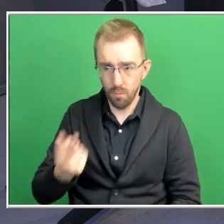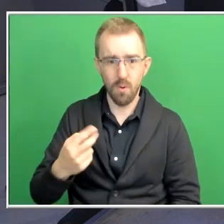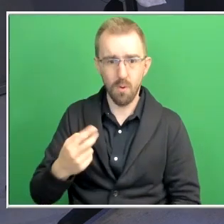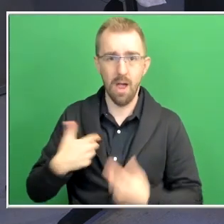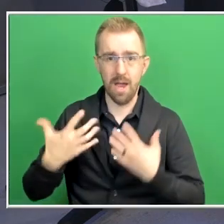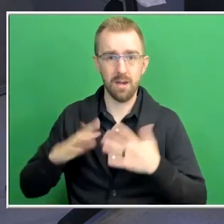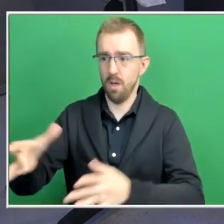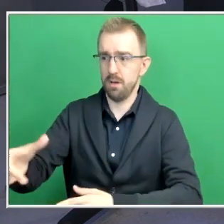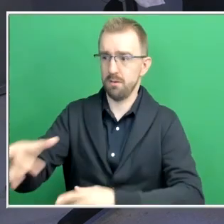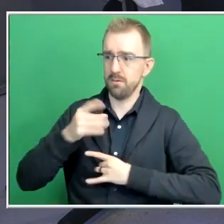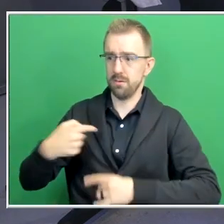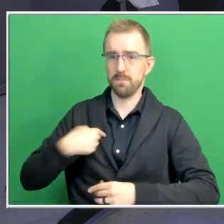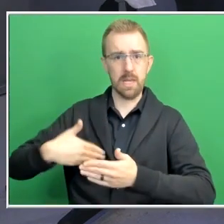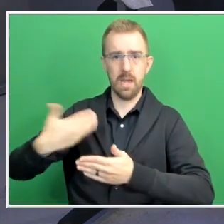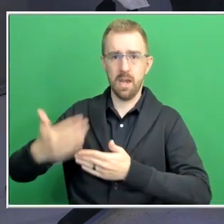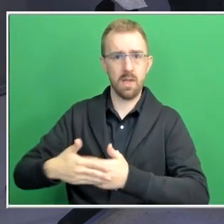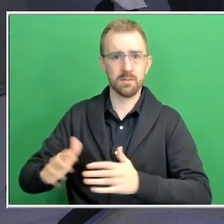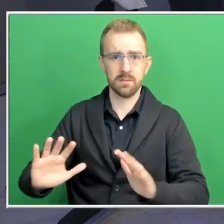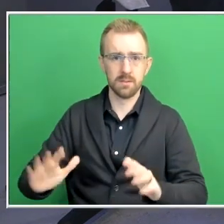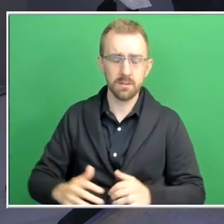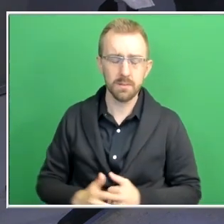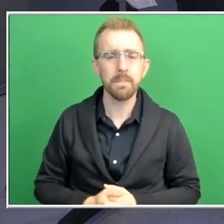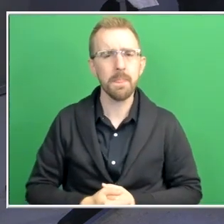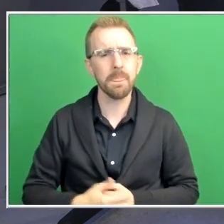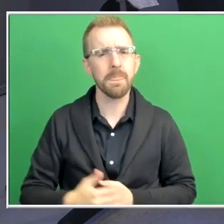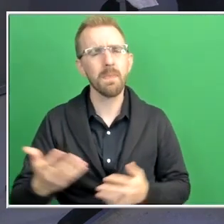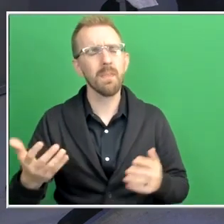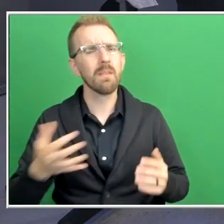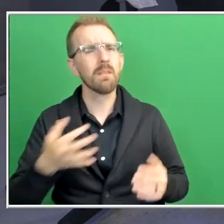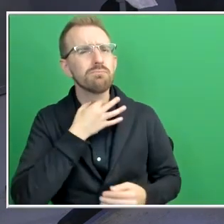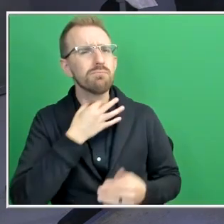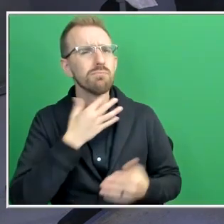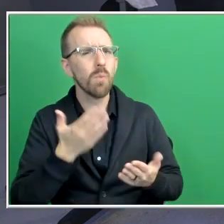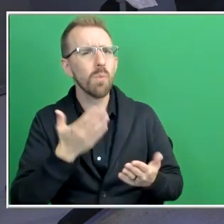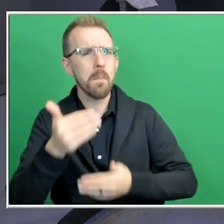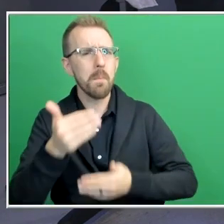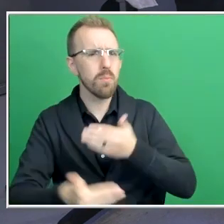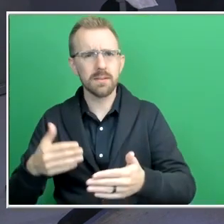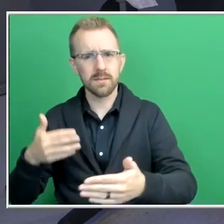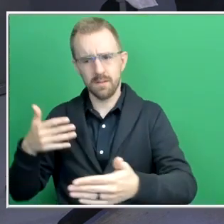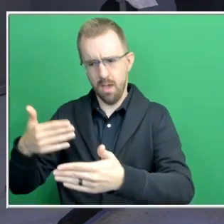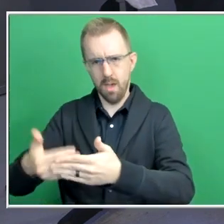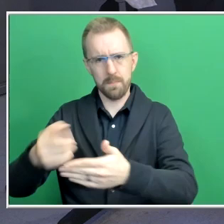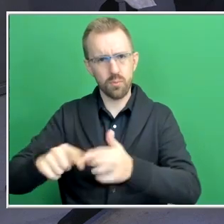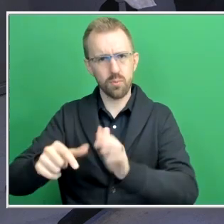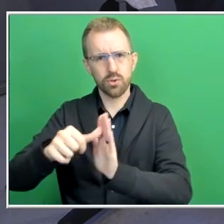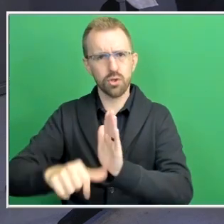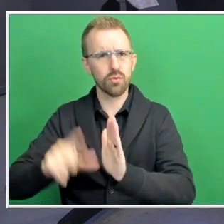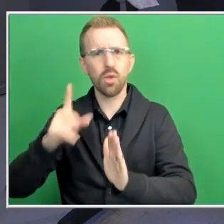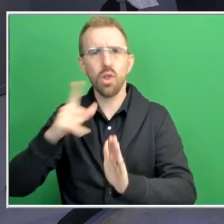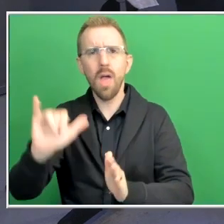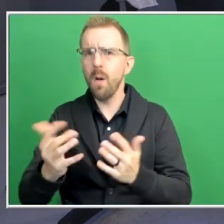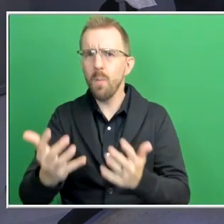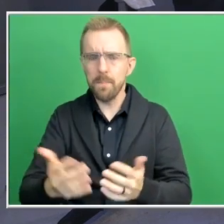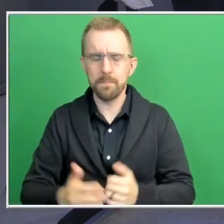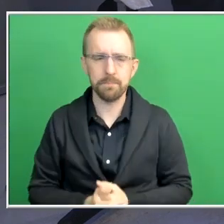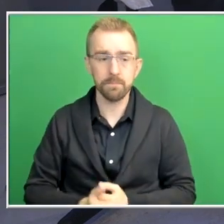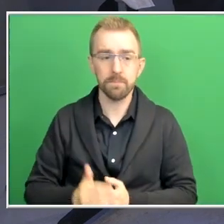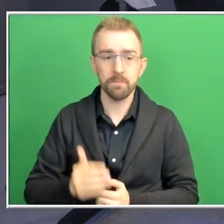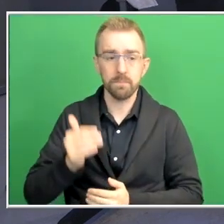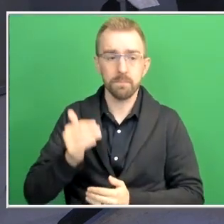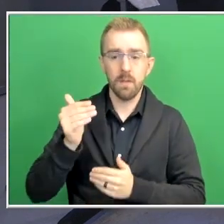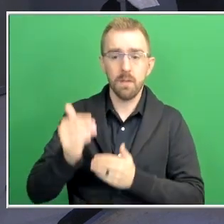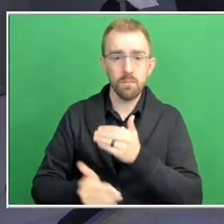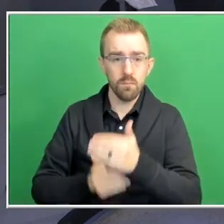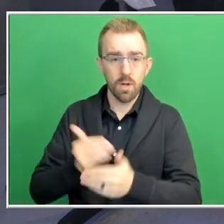No. So what was the process leading up to surgery like for you? What did you have to do? The process with